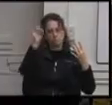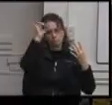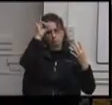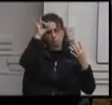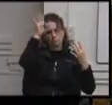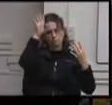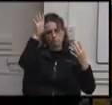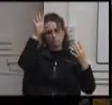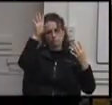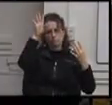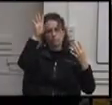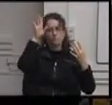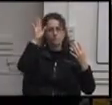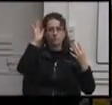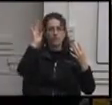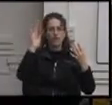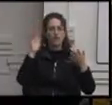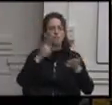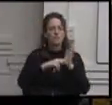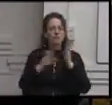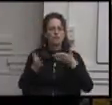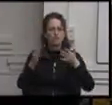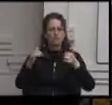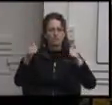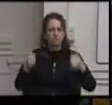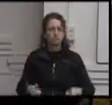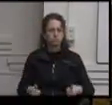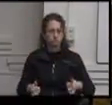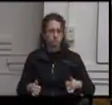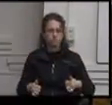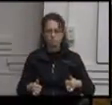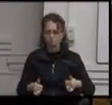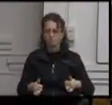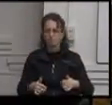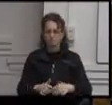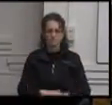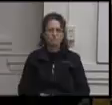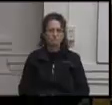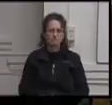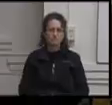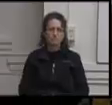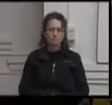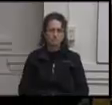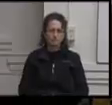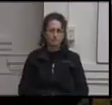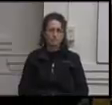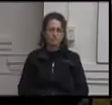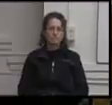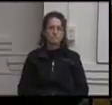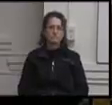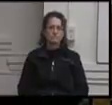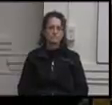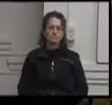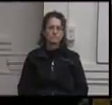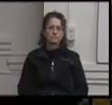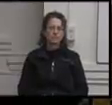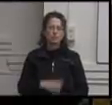effect on the community. So kind of along with staffing and back to